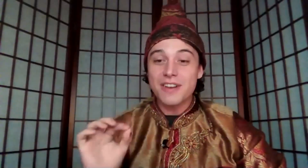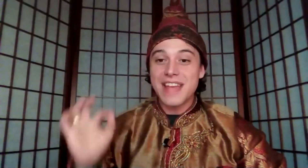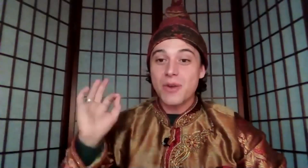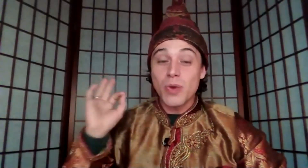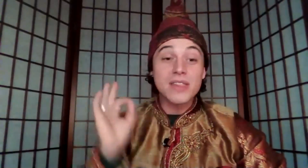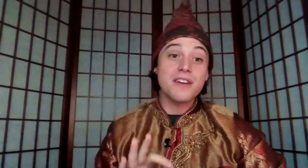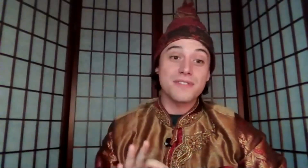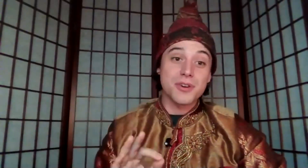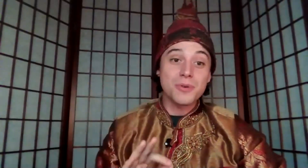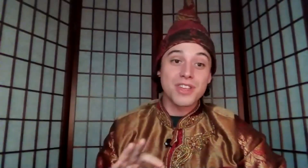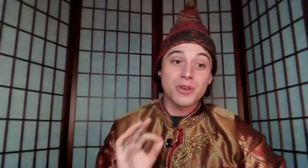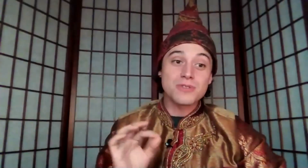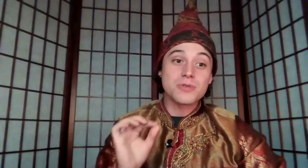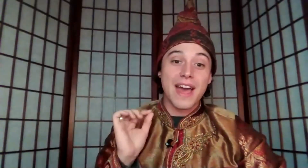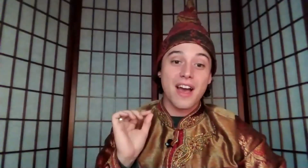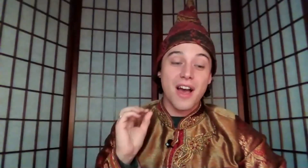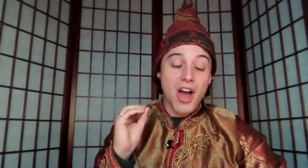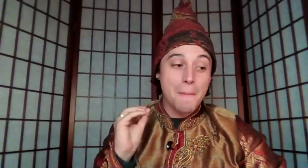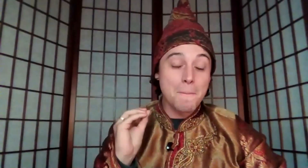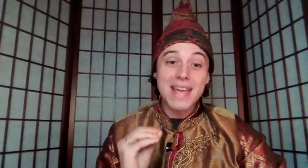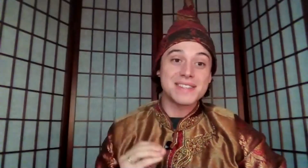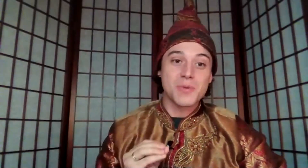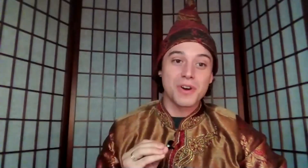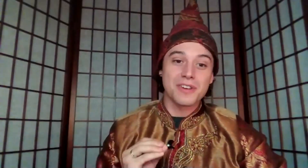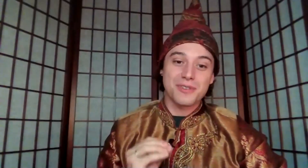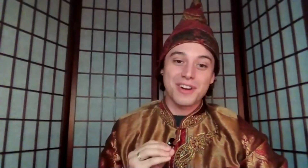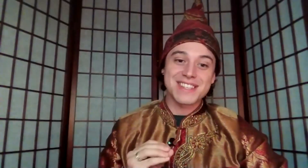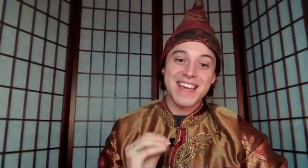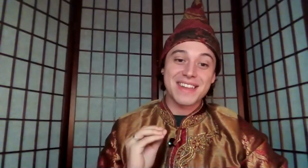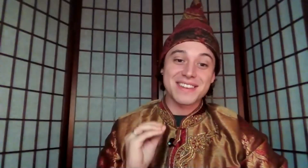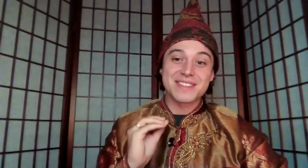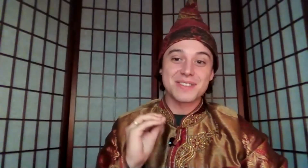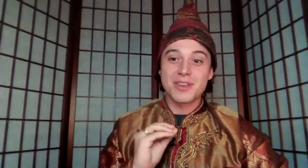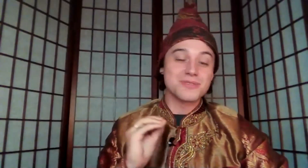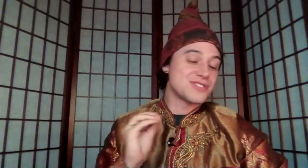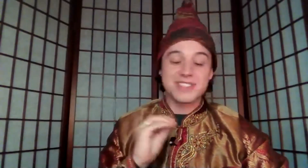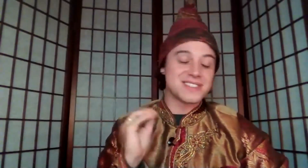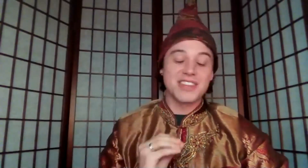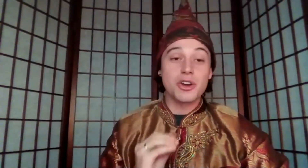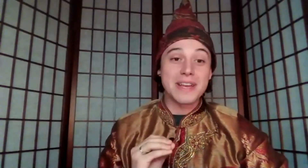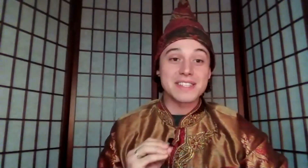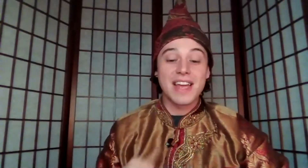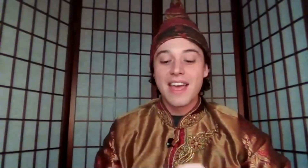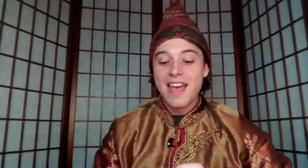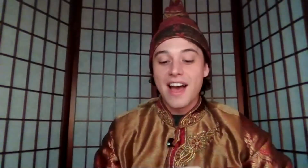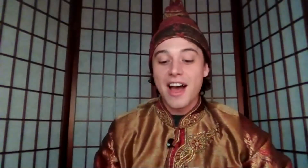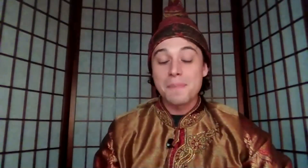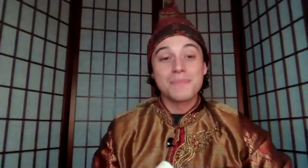are loved and we love you. You do amazing work for us and you're